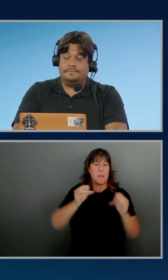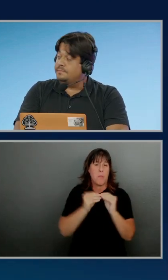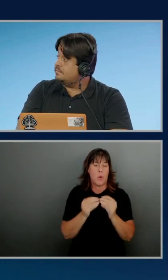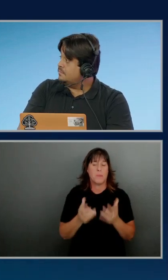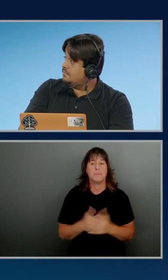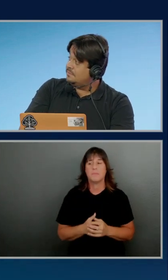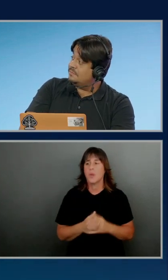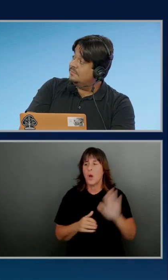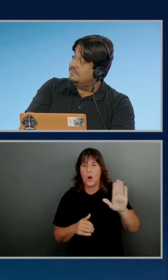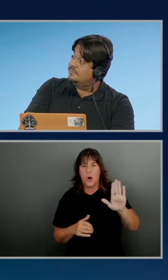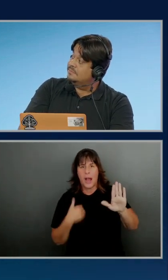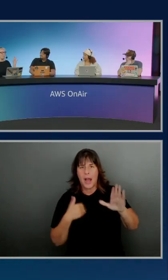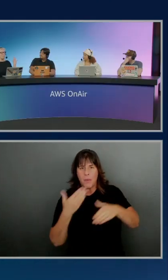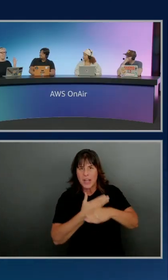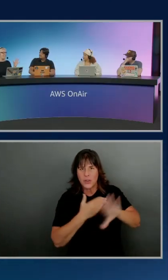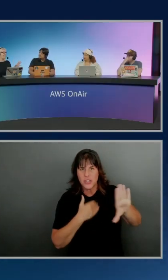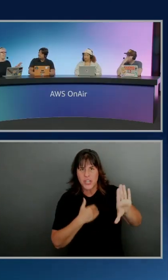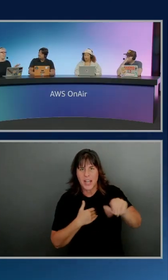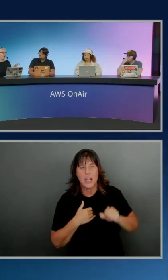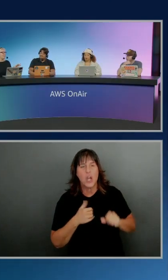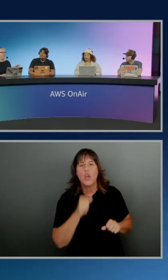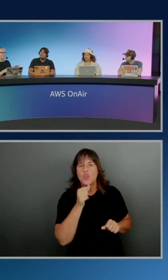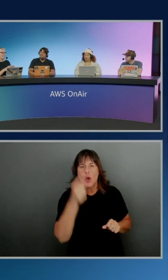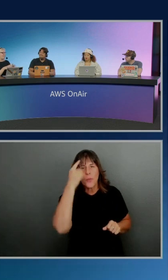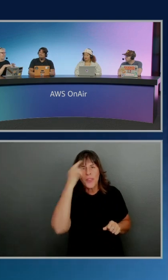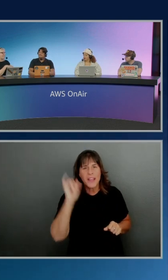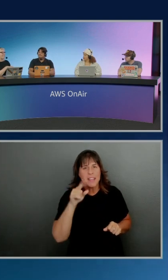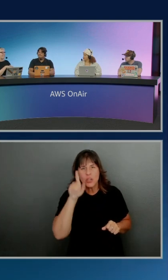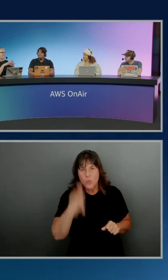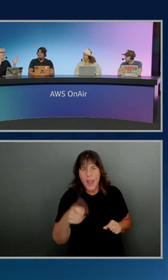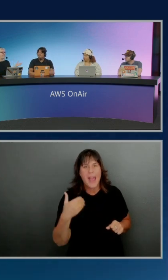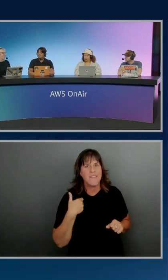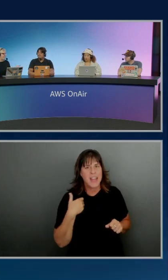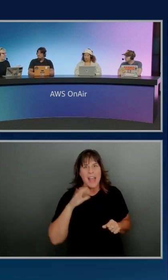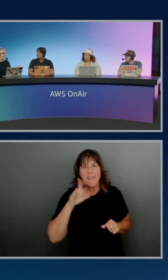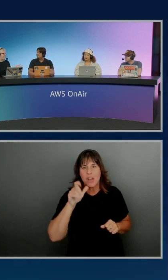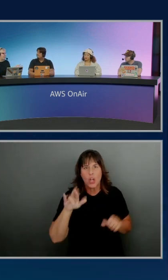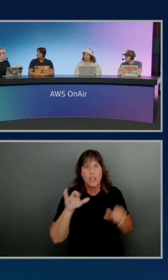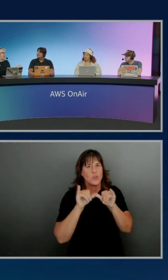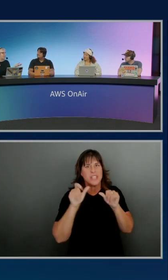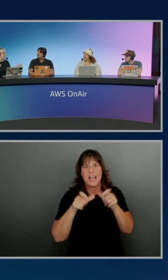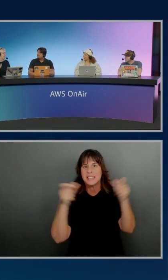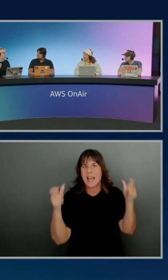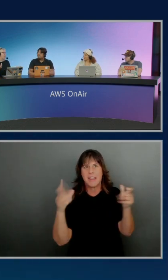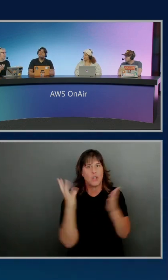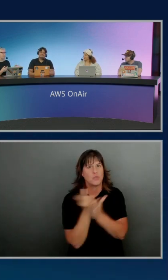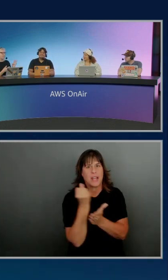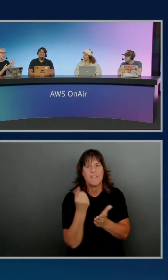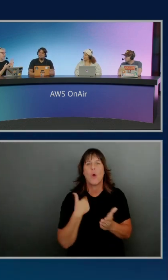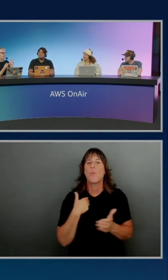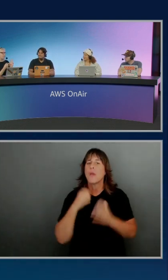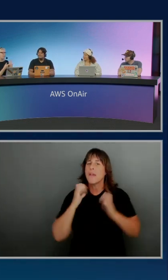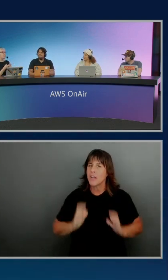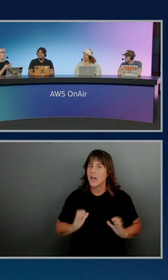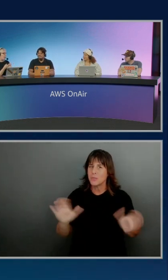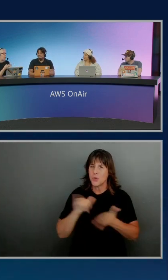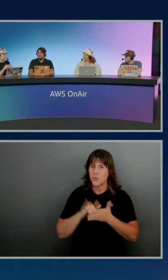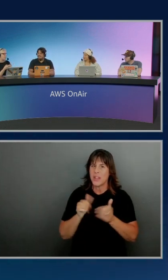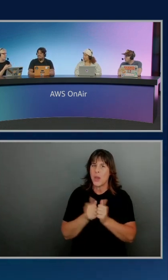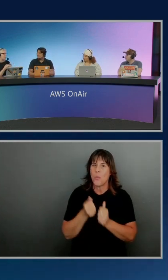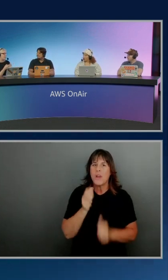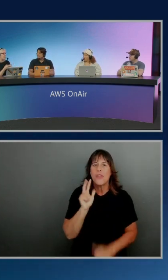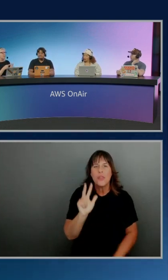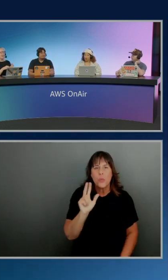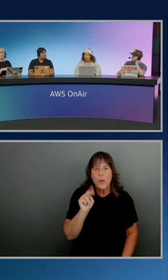I just want to interject, though. Just don't be thinking that you have to have a cluster size this large to take advantage. We have customers doing this with as few as 3 nodes,